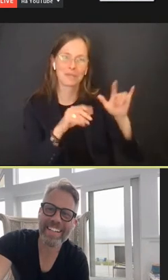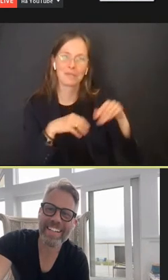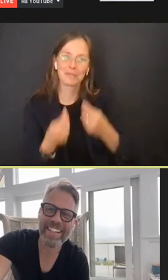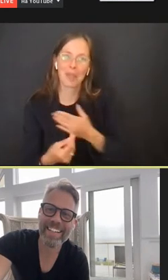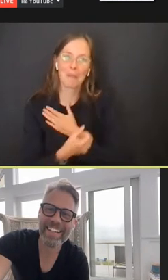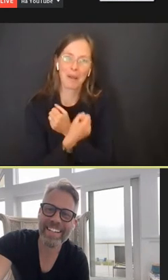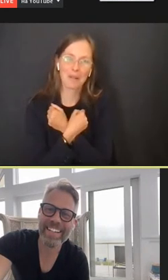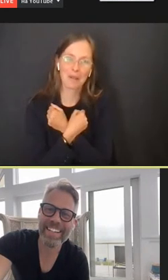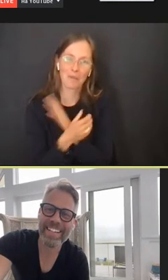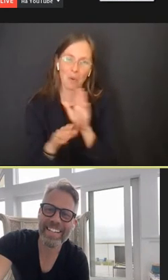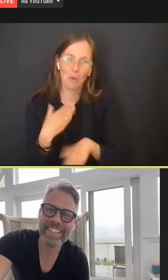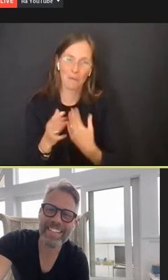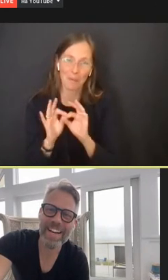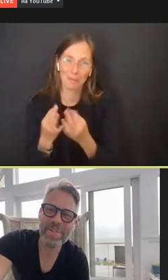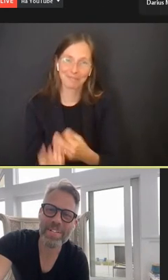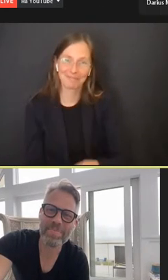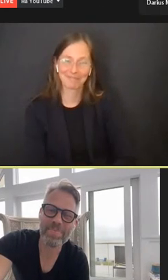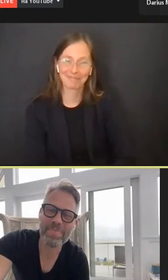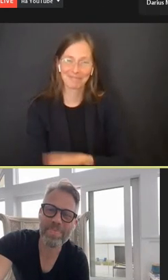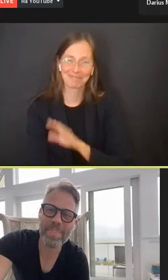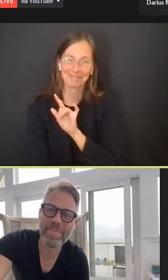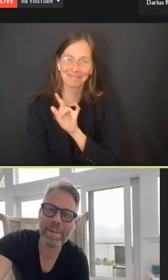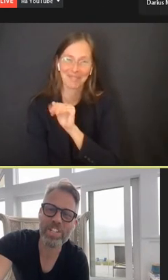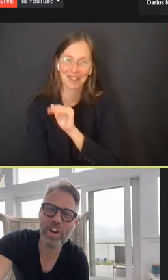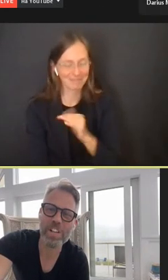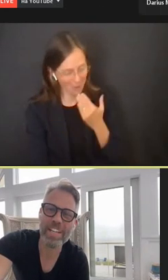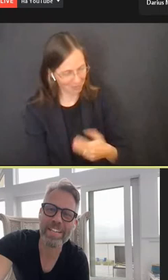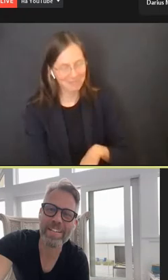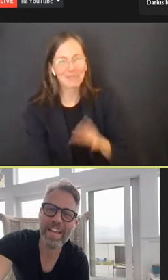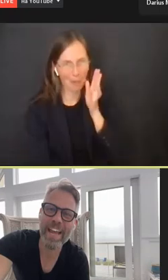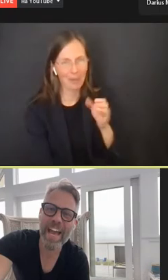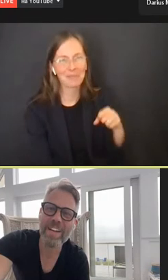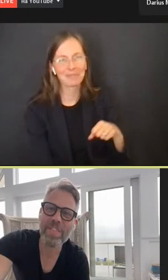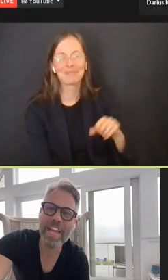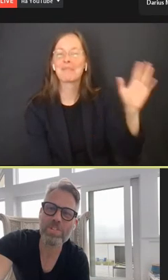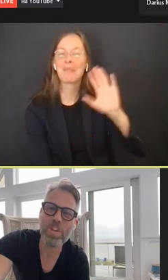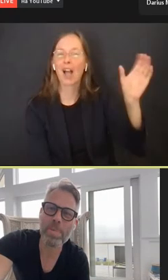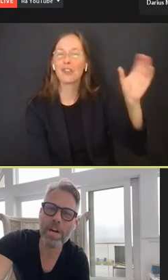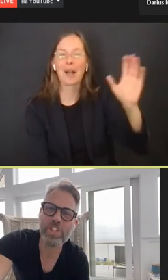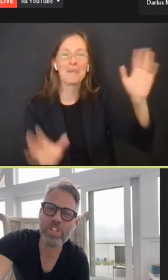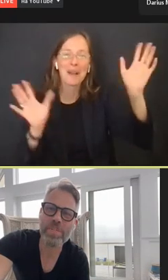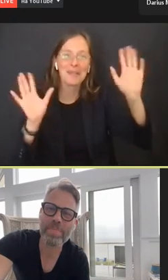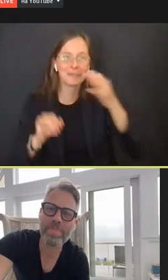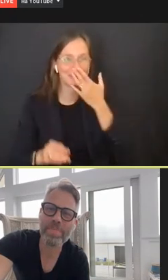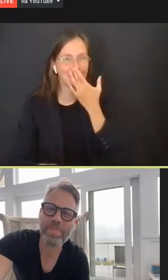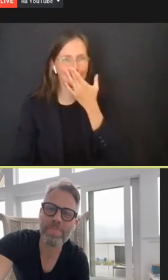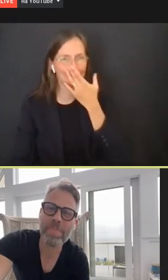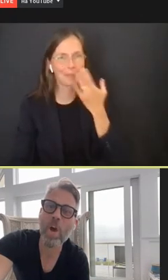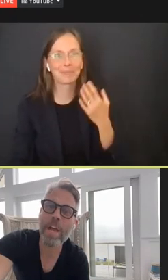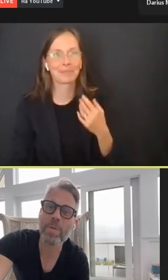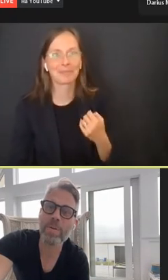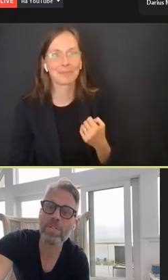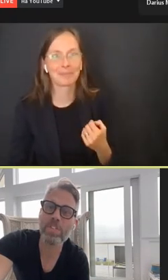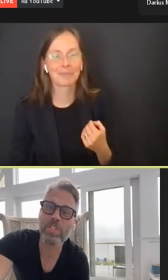whole family there. Bye. I will. Bye, Charlie. Bye, Charlie. Bye, guys. Thank you so much. Oh,